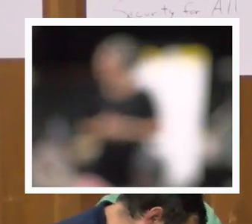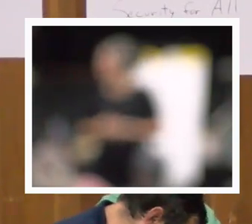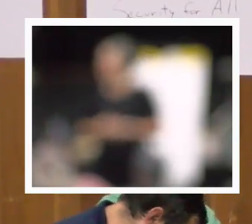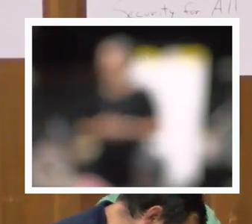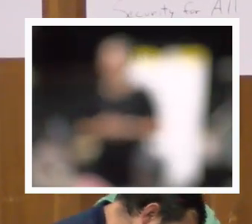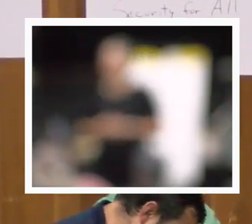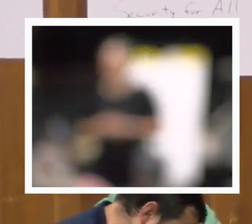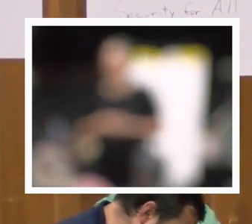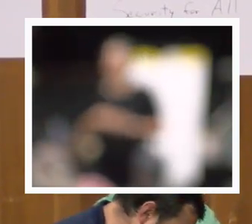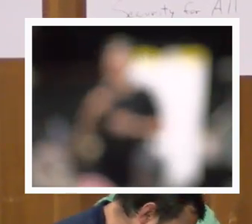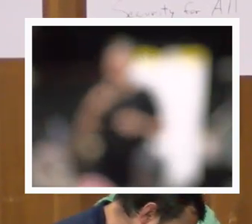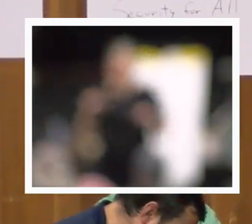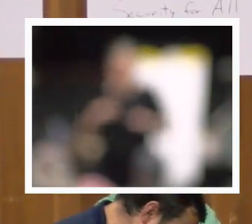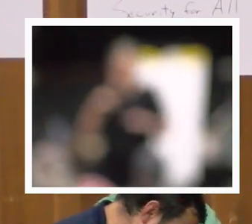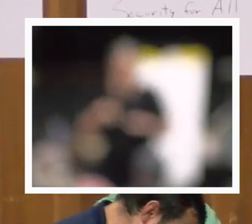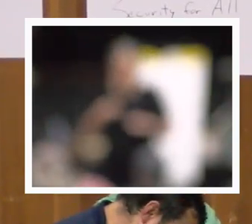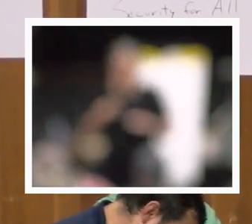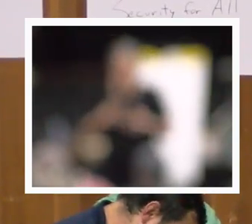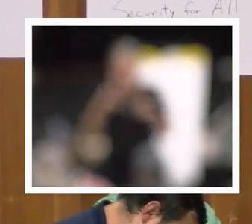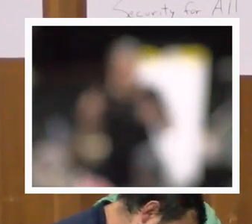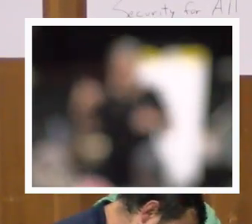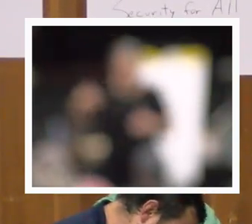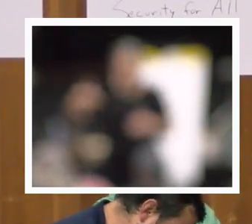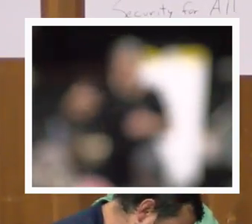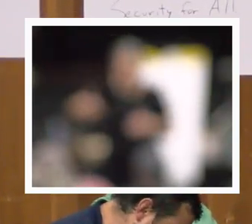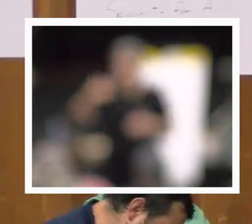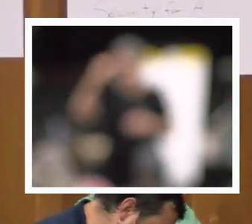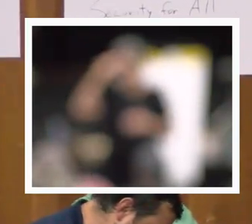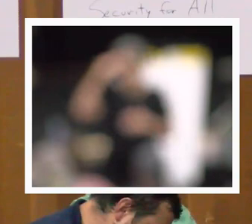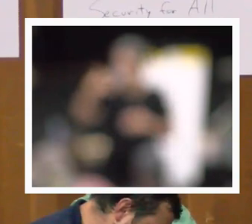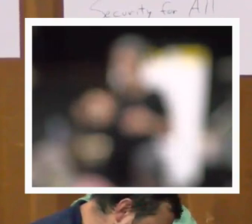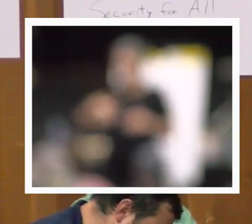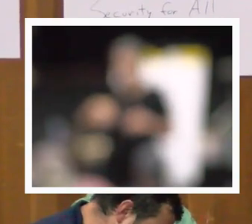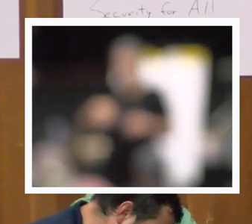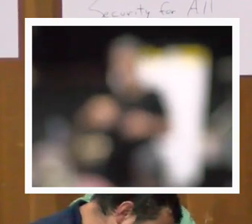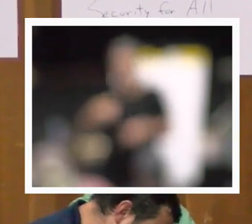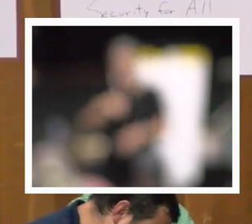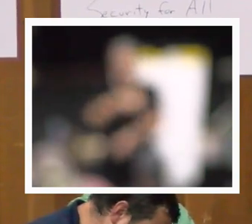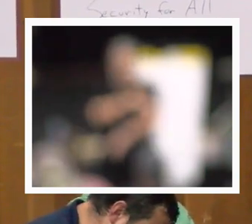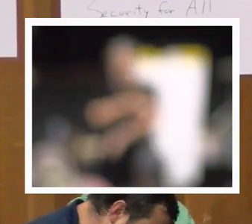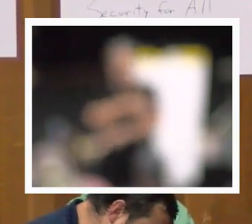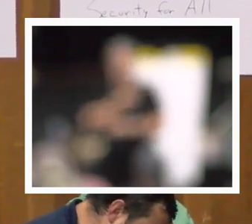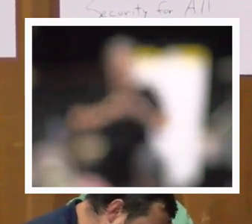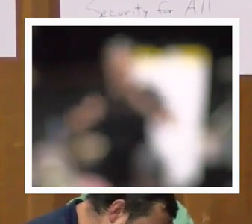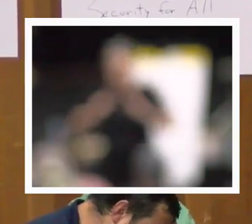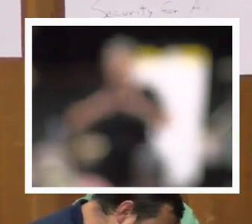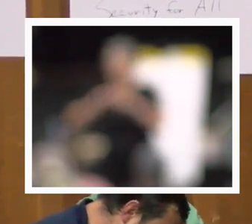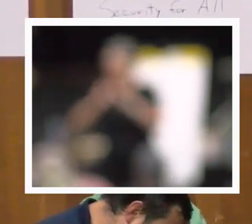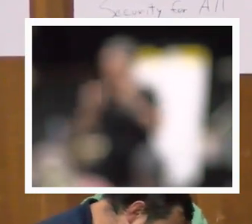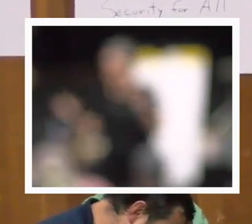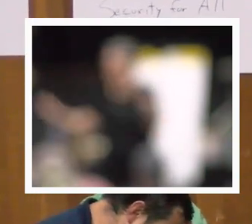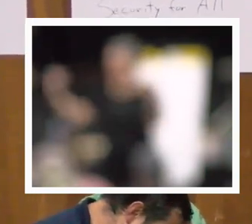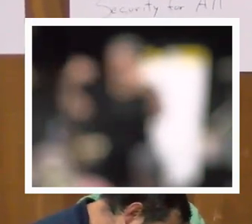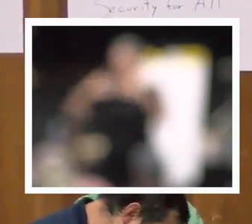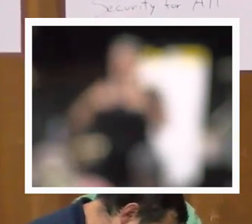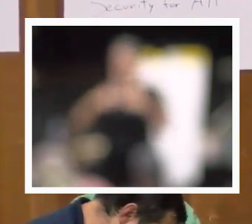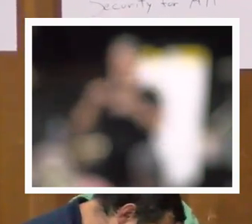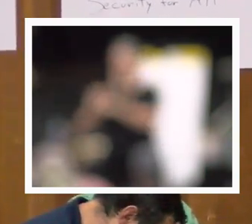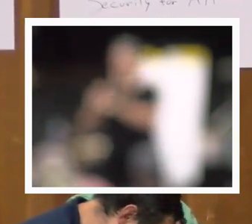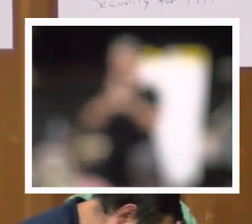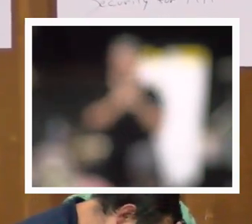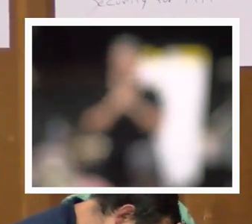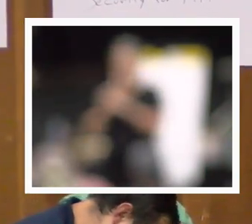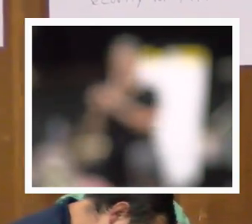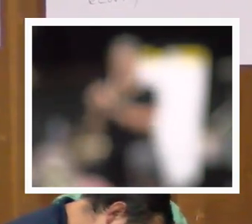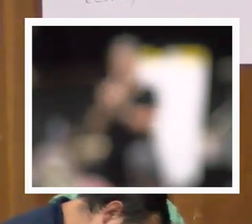And I've done this a lot, enough to see that the power in this kind of process and the power of the community comes when people build a